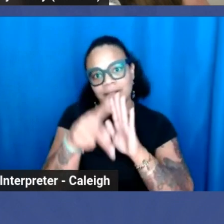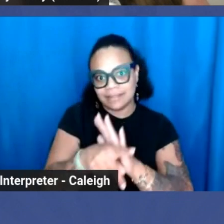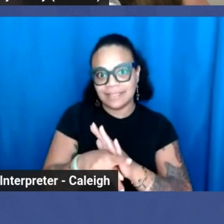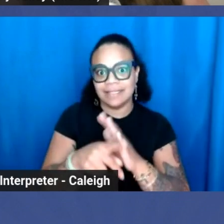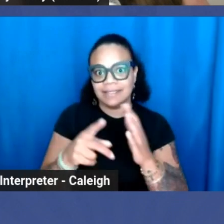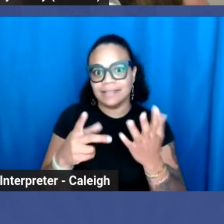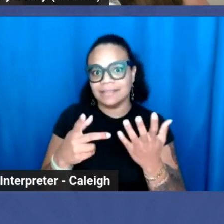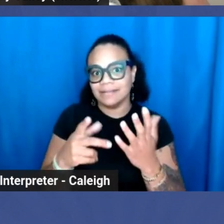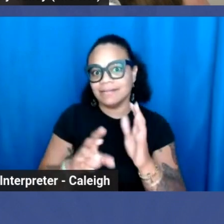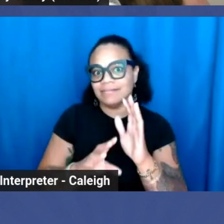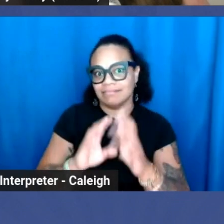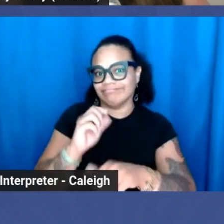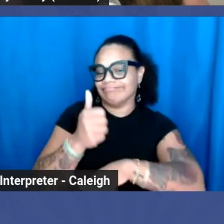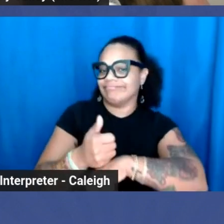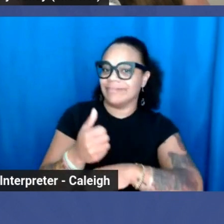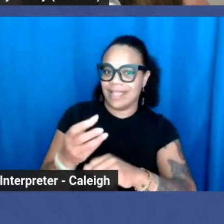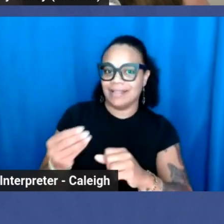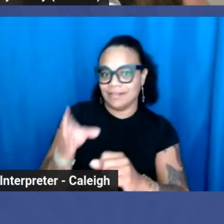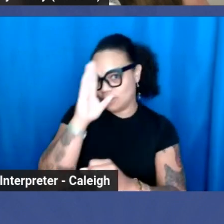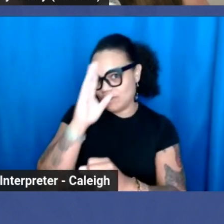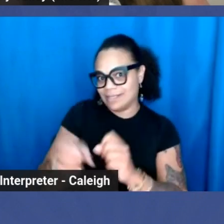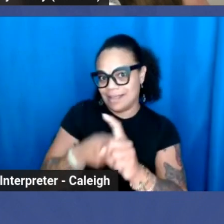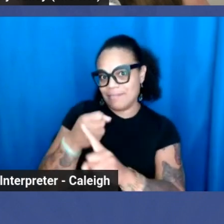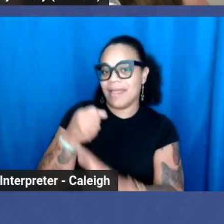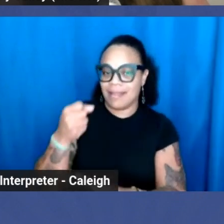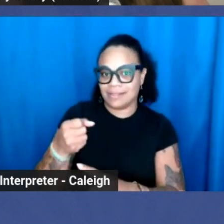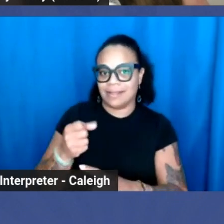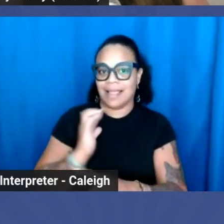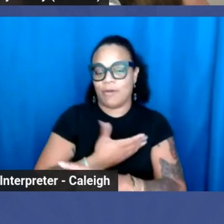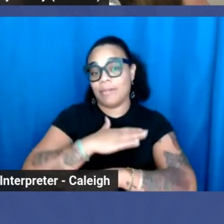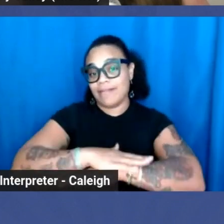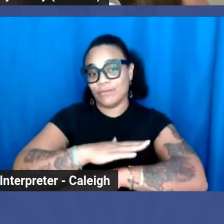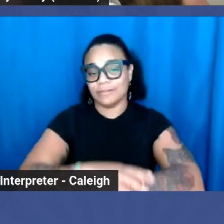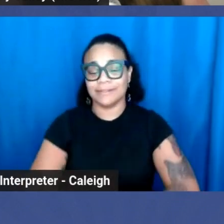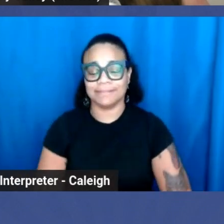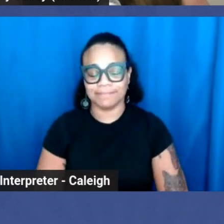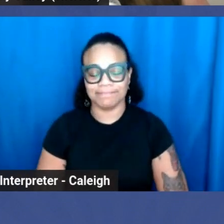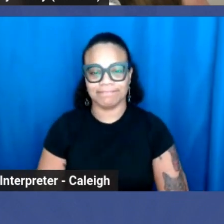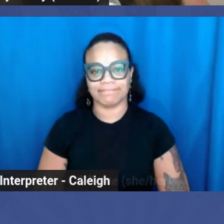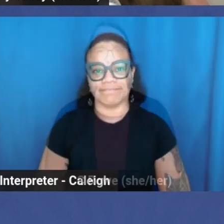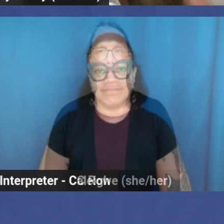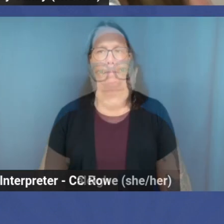effect, impacting directly our platforms.